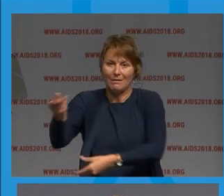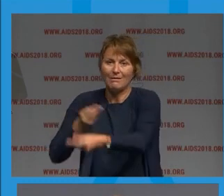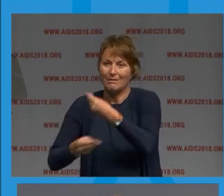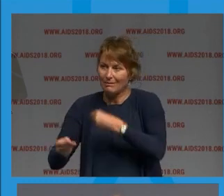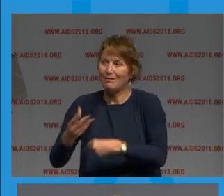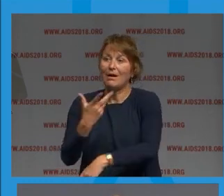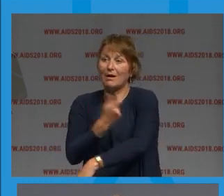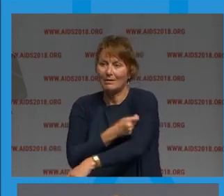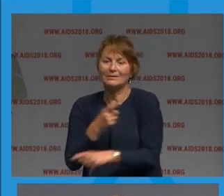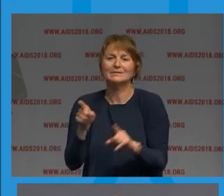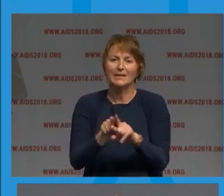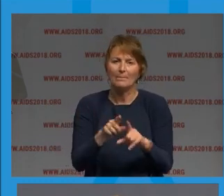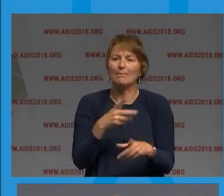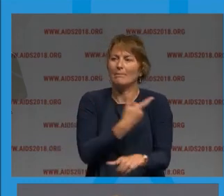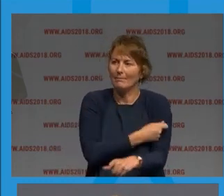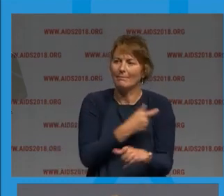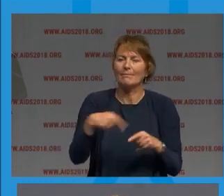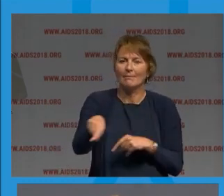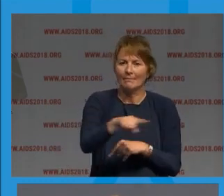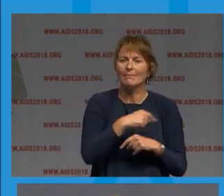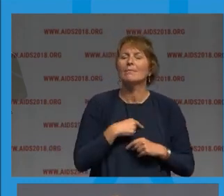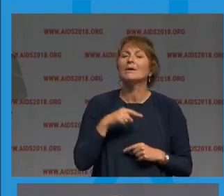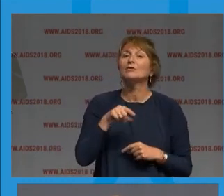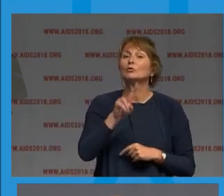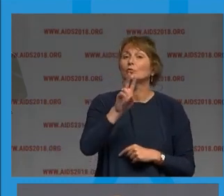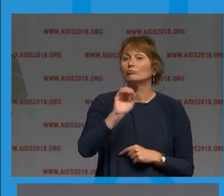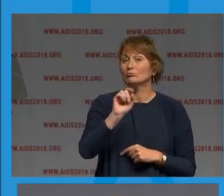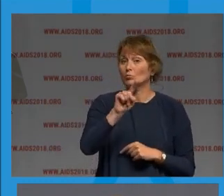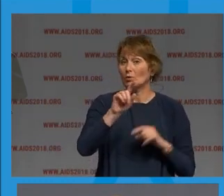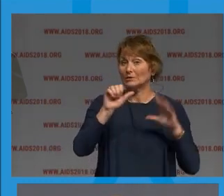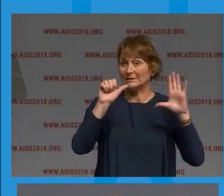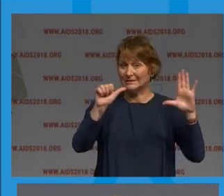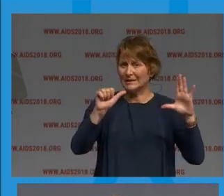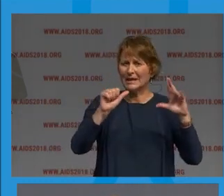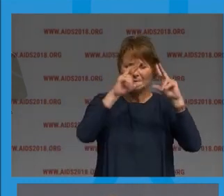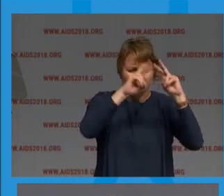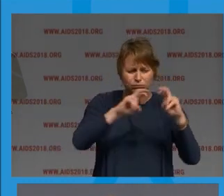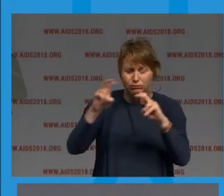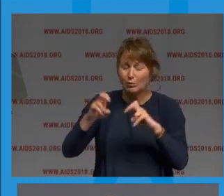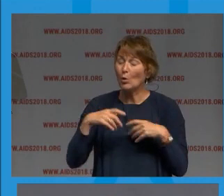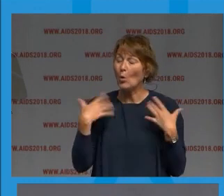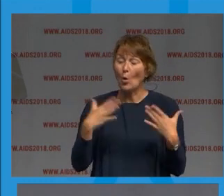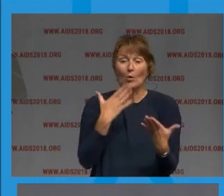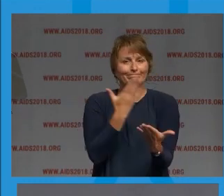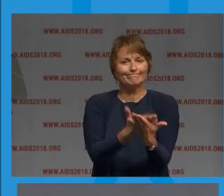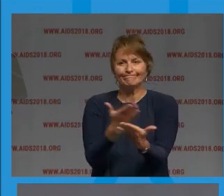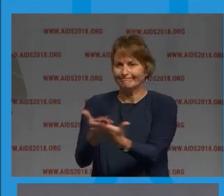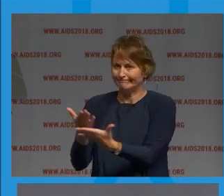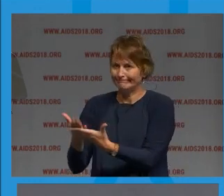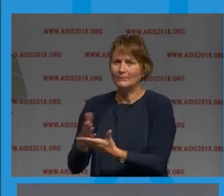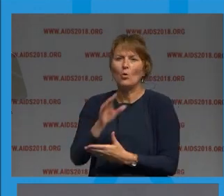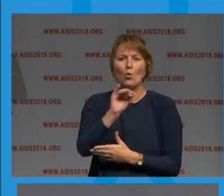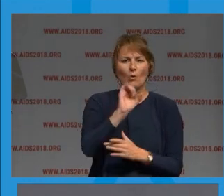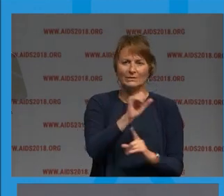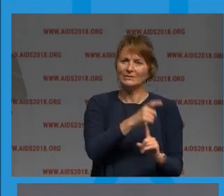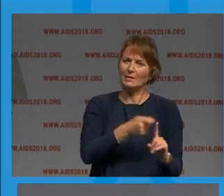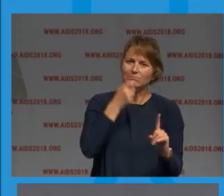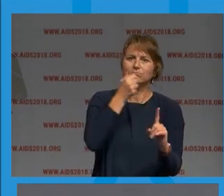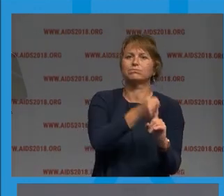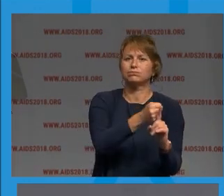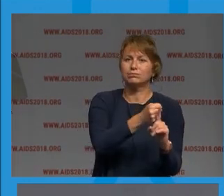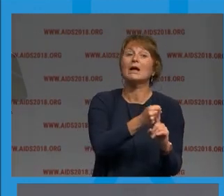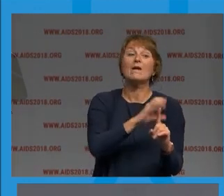and meta-analysis published in 2016, also found strong evidence of the positive impact of OST on ART